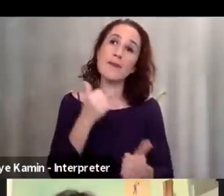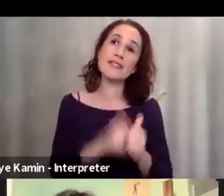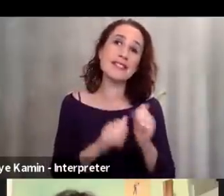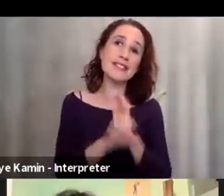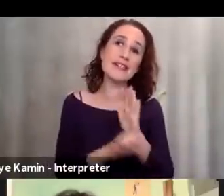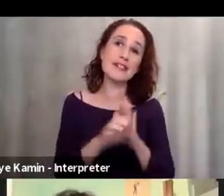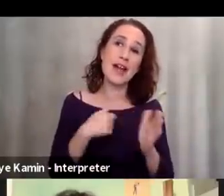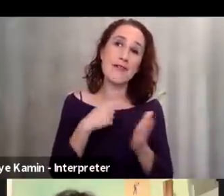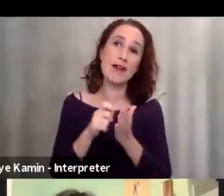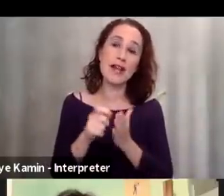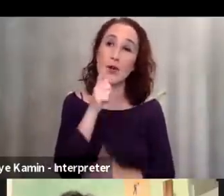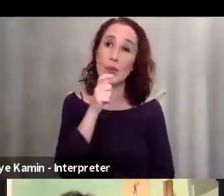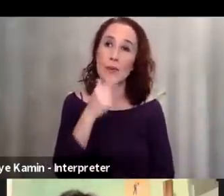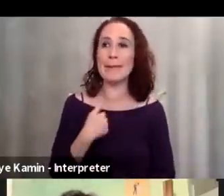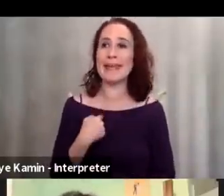is really me.